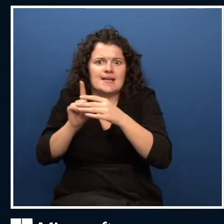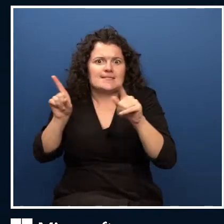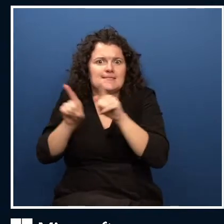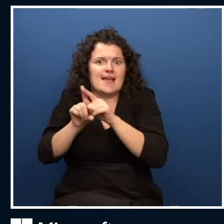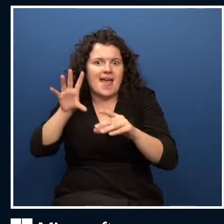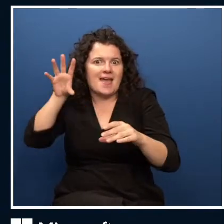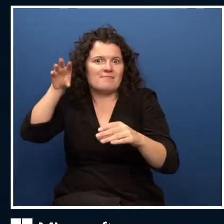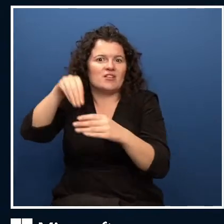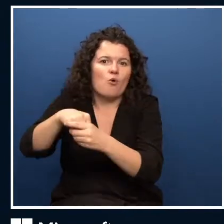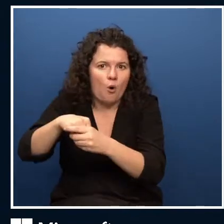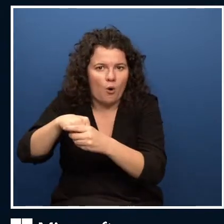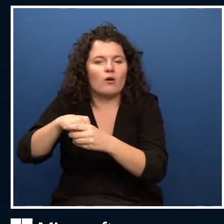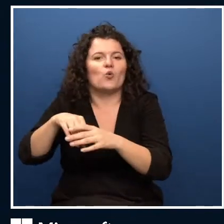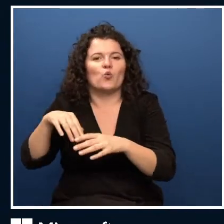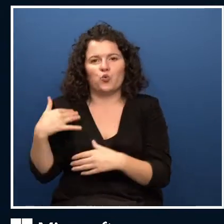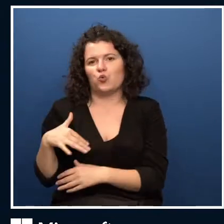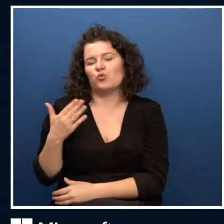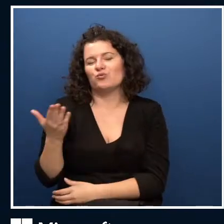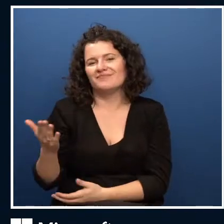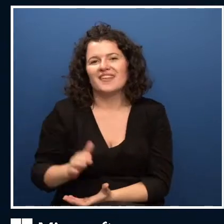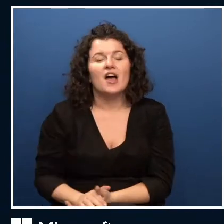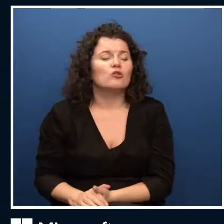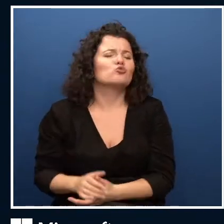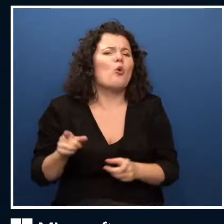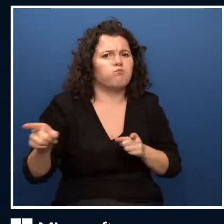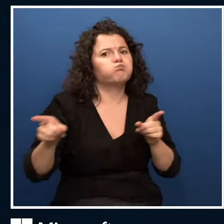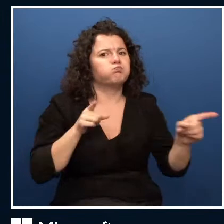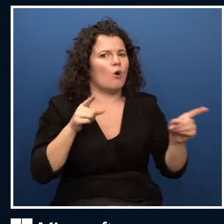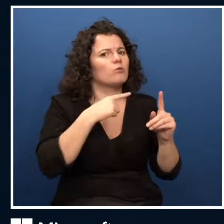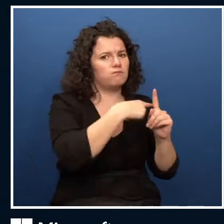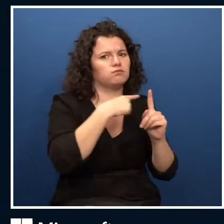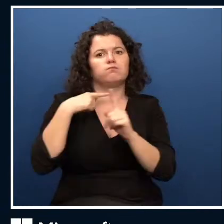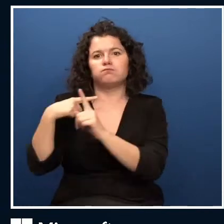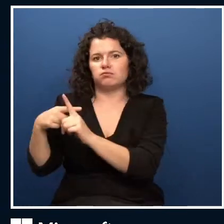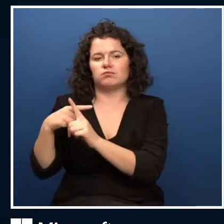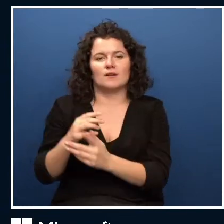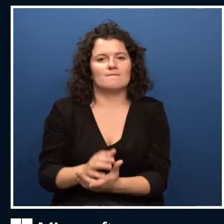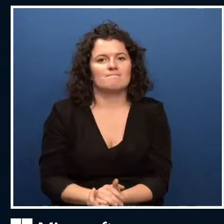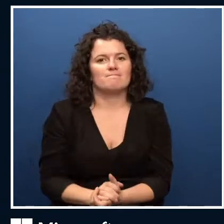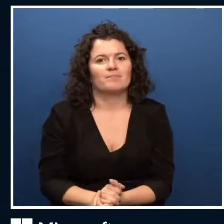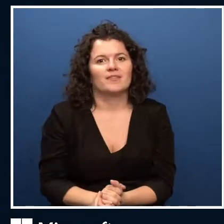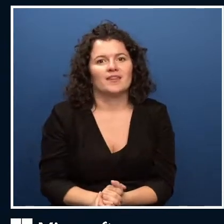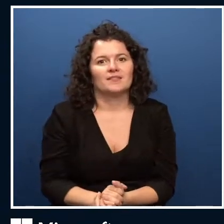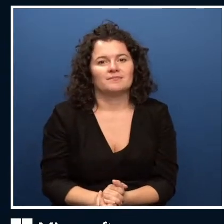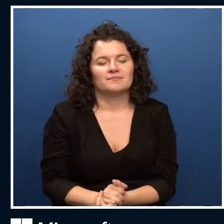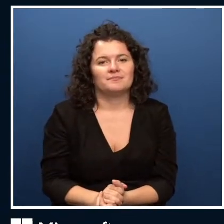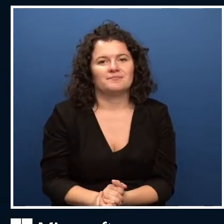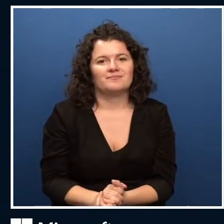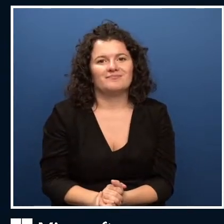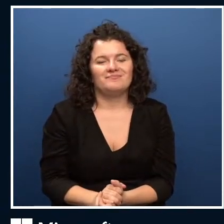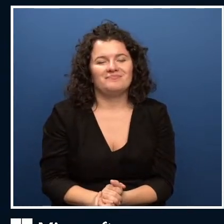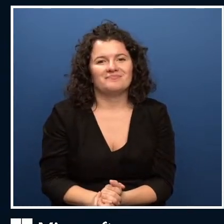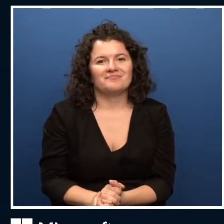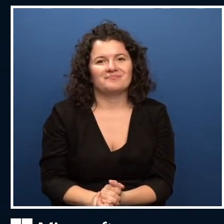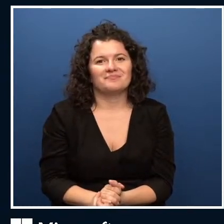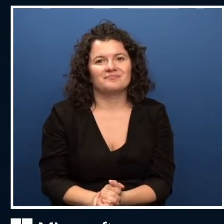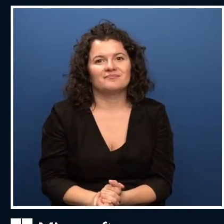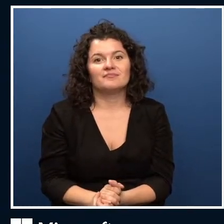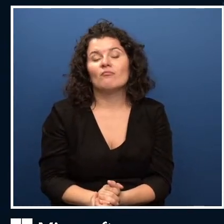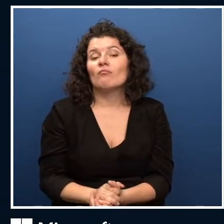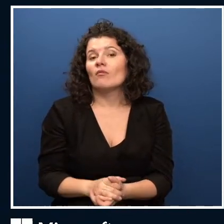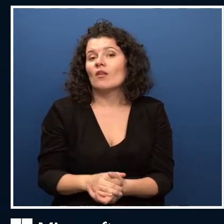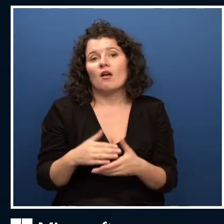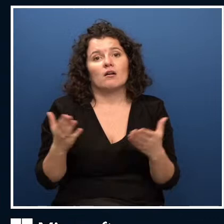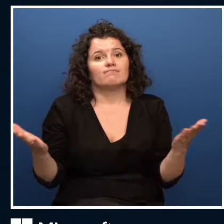really changing our like the client's like workspace. So I feel like both are beneficial. I mean, I